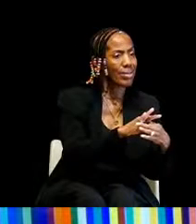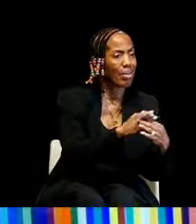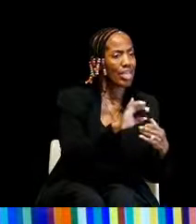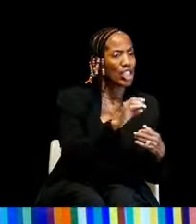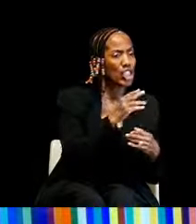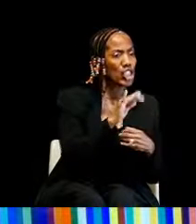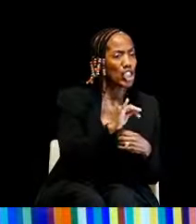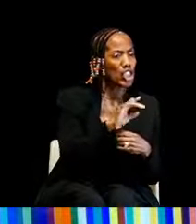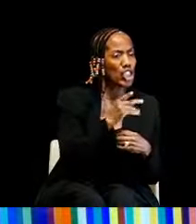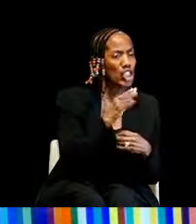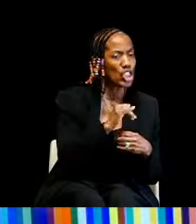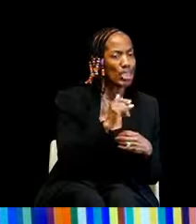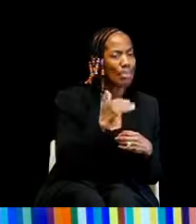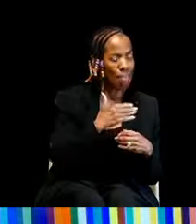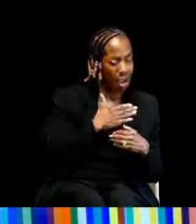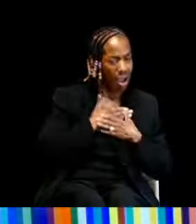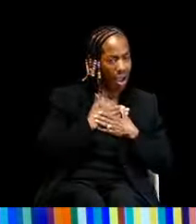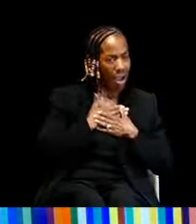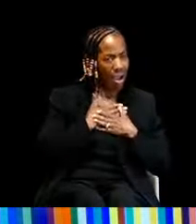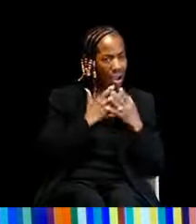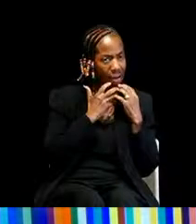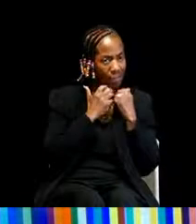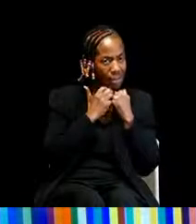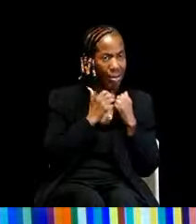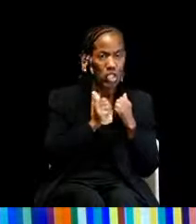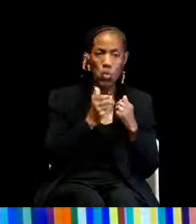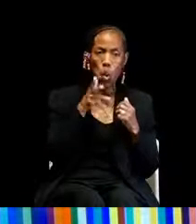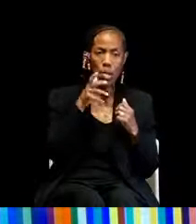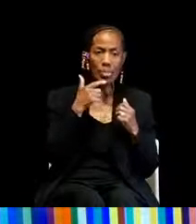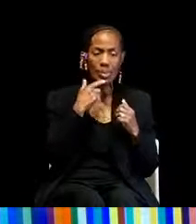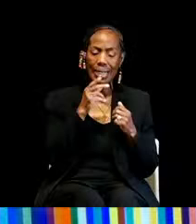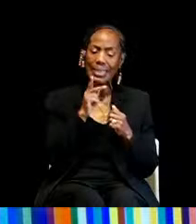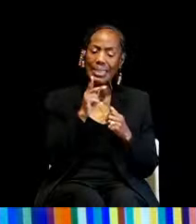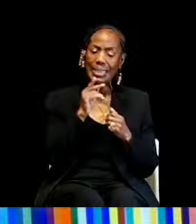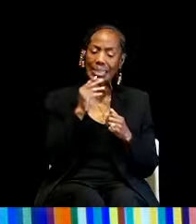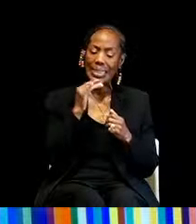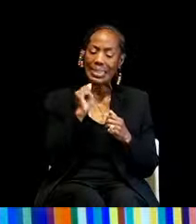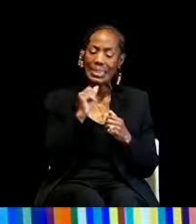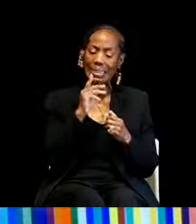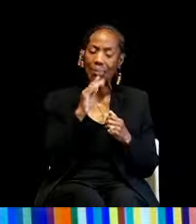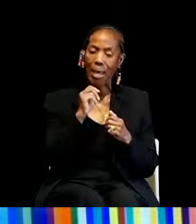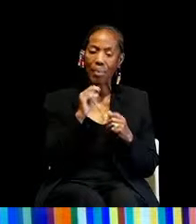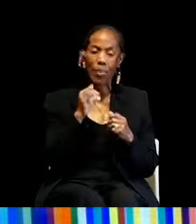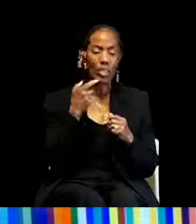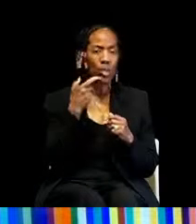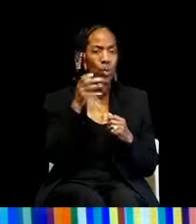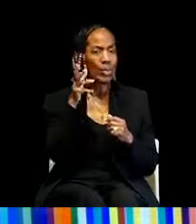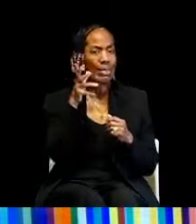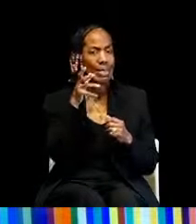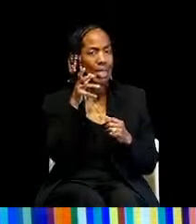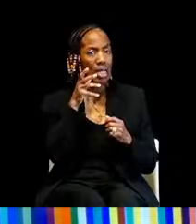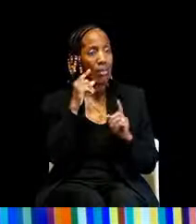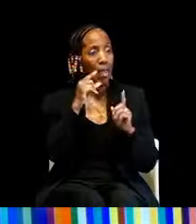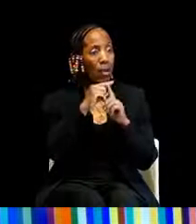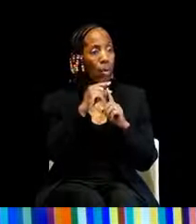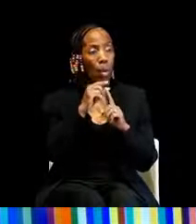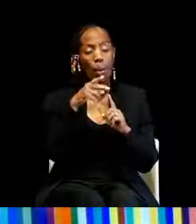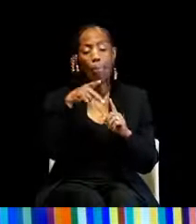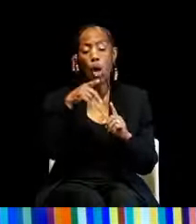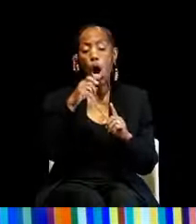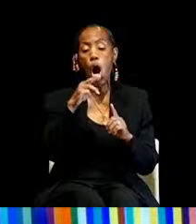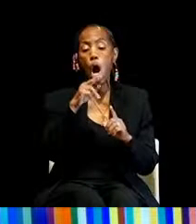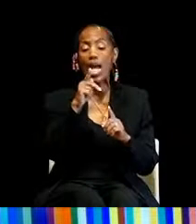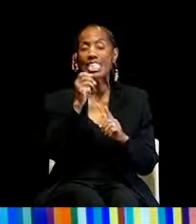chinchin, my portion, right? You won't really hear me say kismet, but when you hear me say my portion, that is what I'm referring to, my